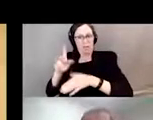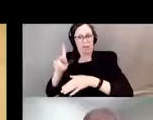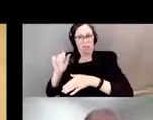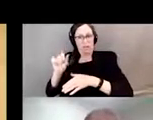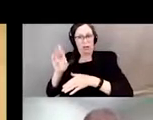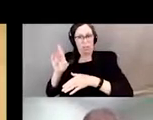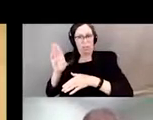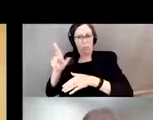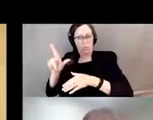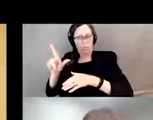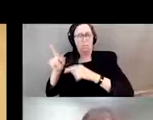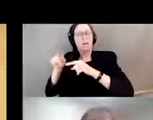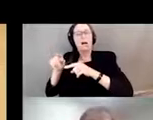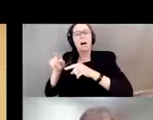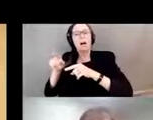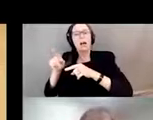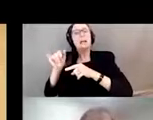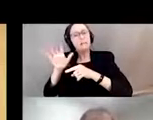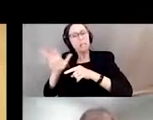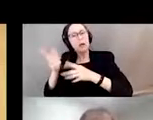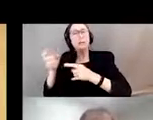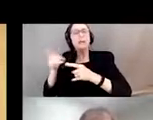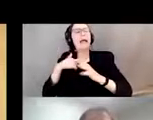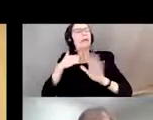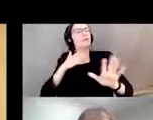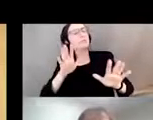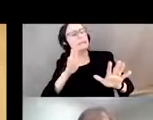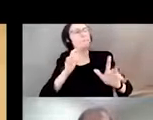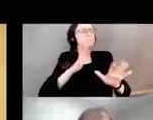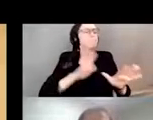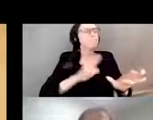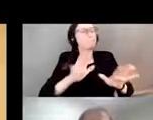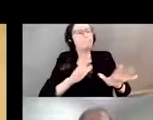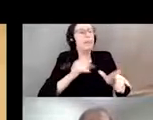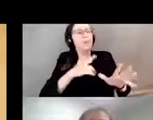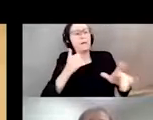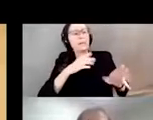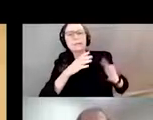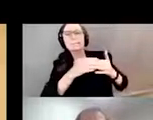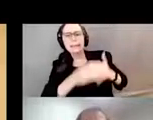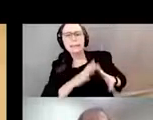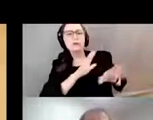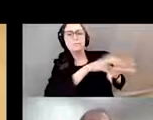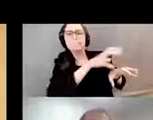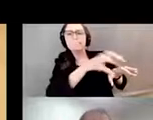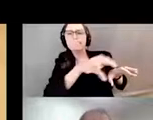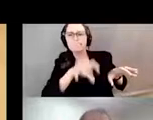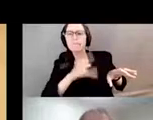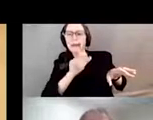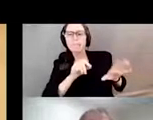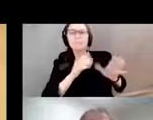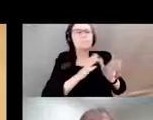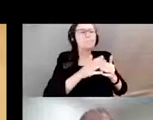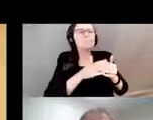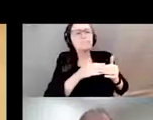but it has to kind of buy these elders onto its side. And this is something that's taken place, not just in the recent past, but in the